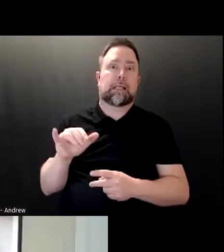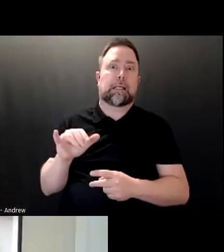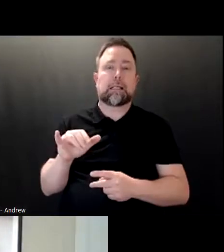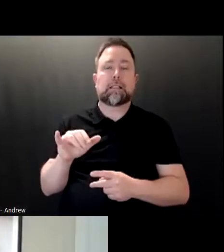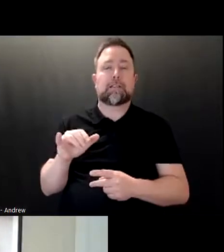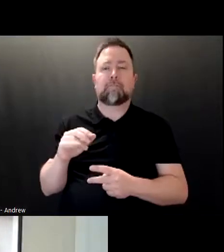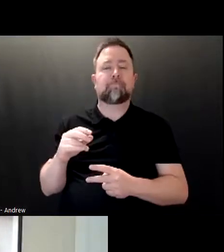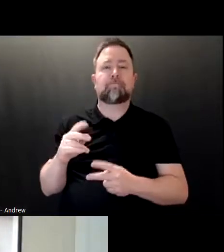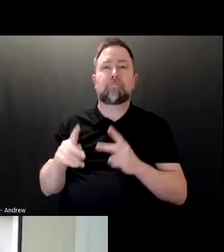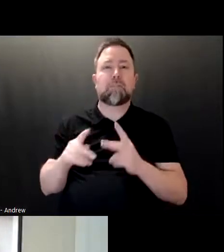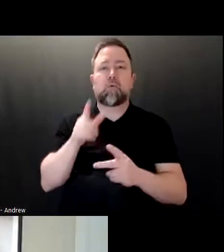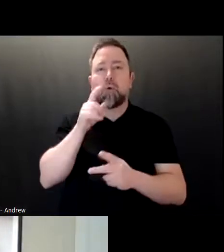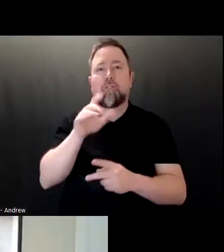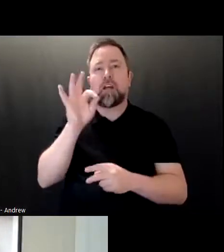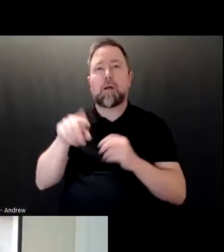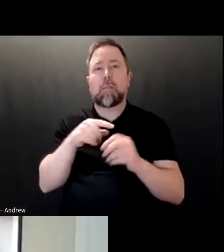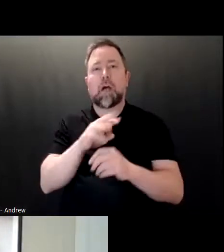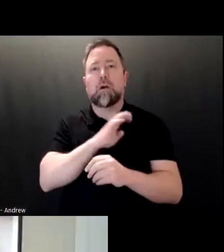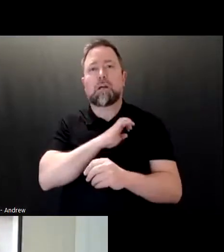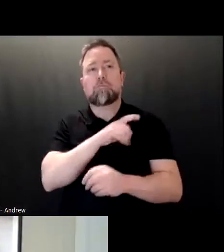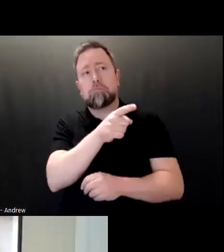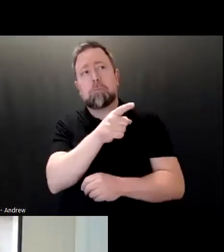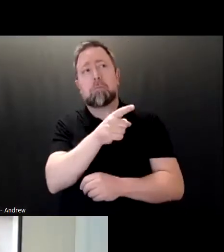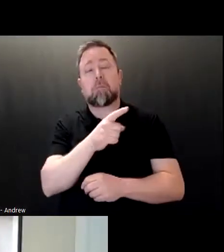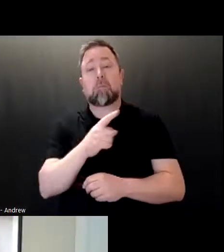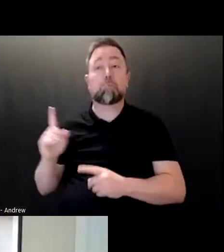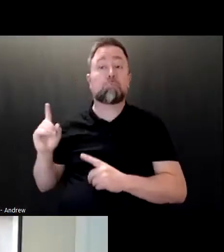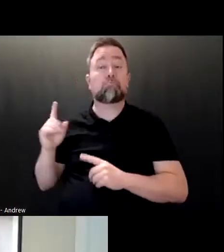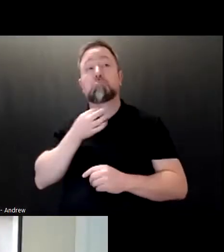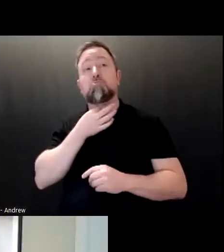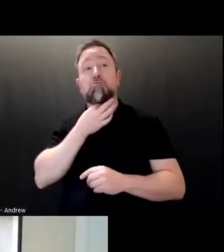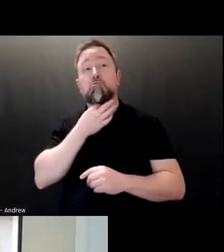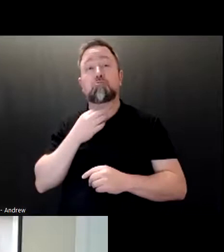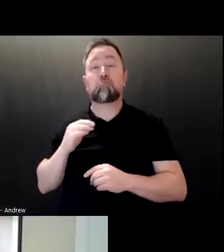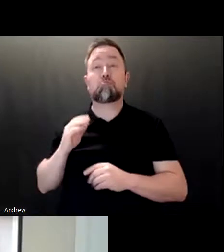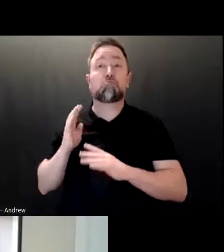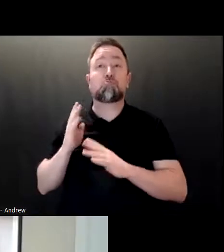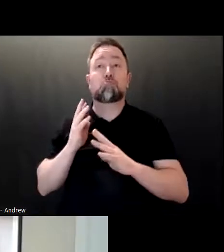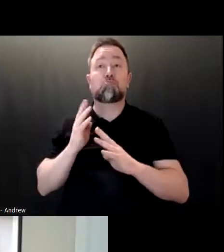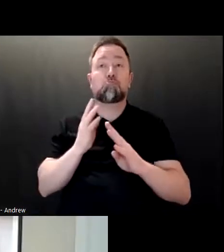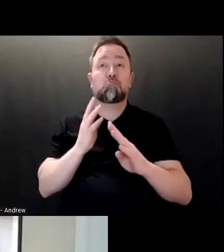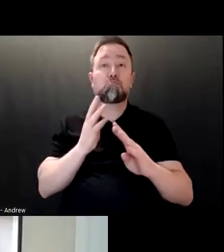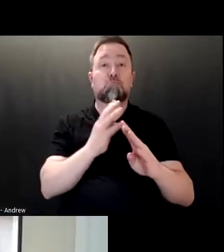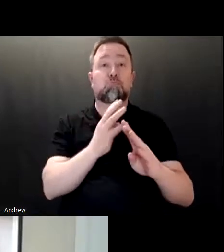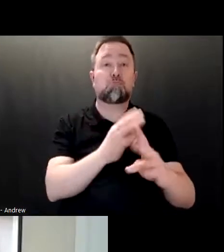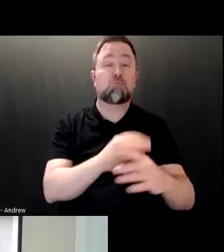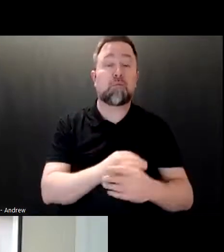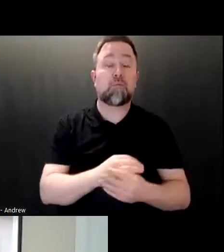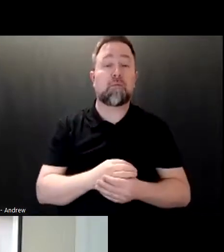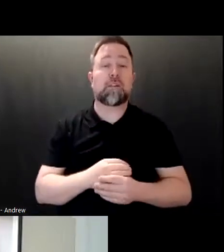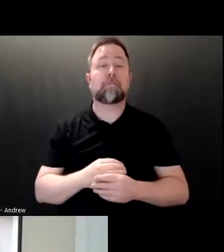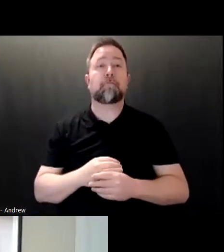Woodworking exhibition, where we invite artists to think about